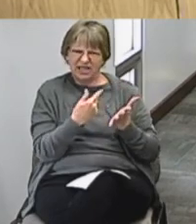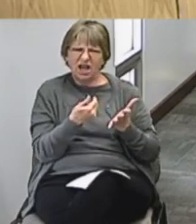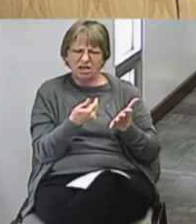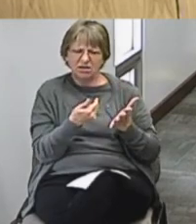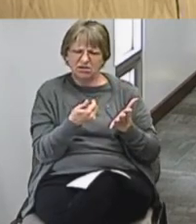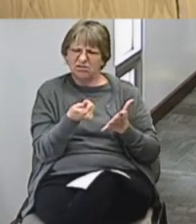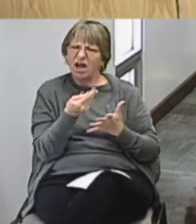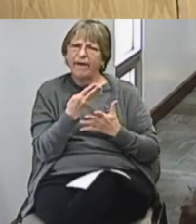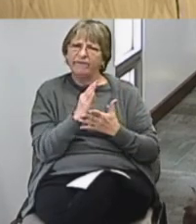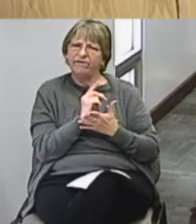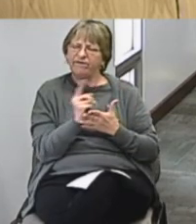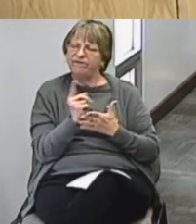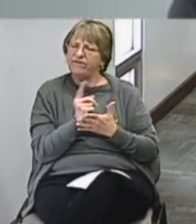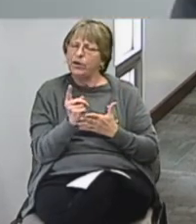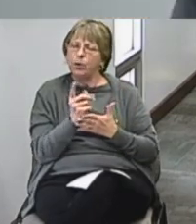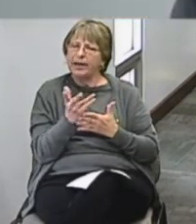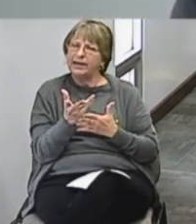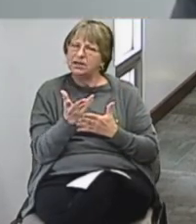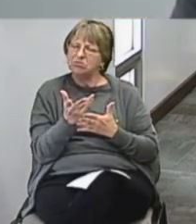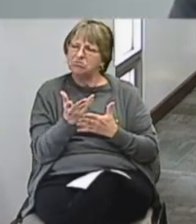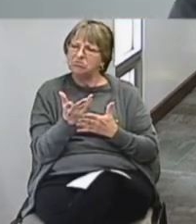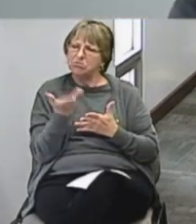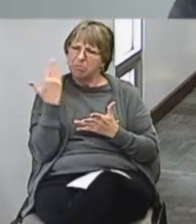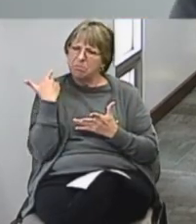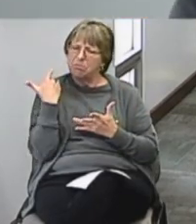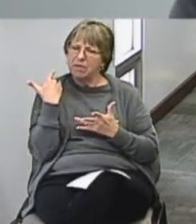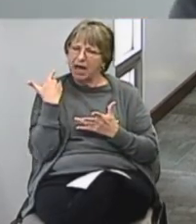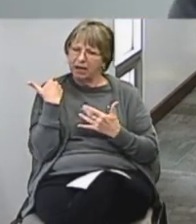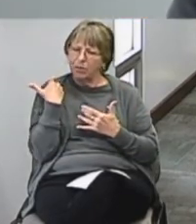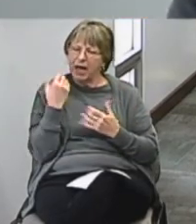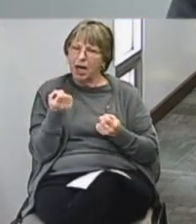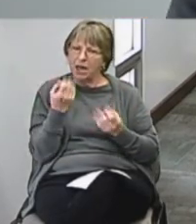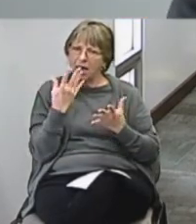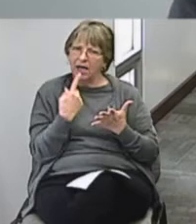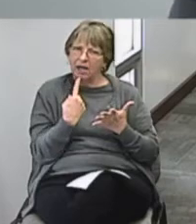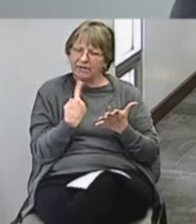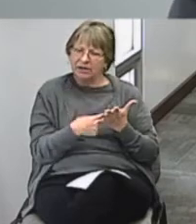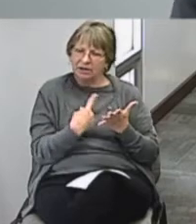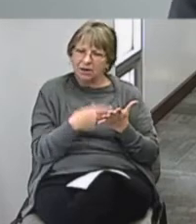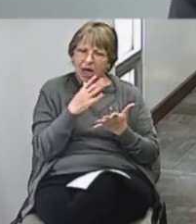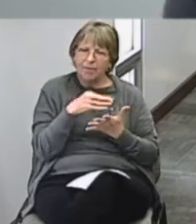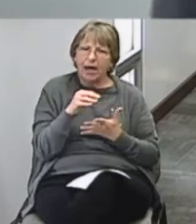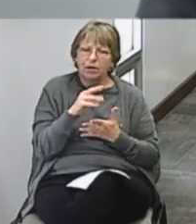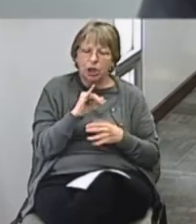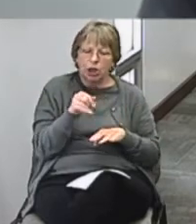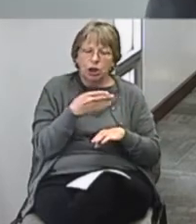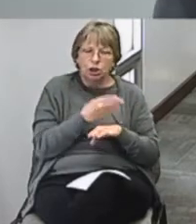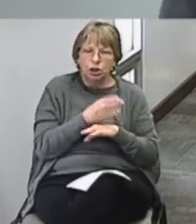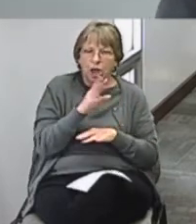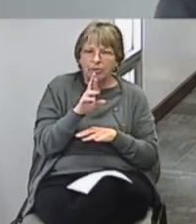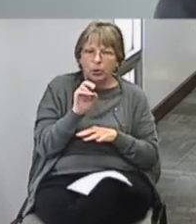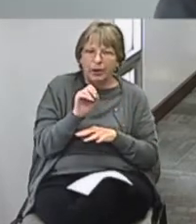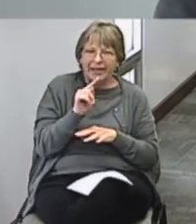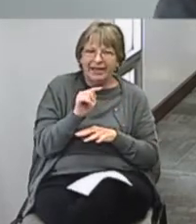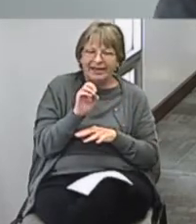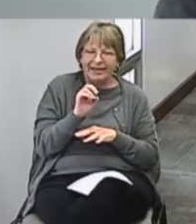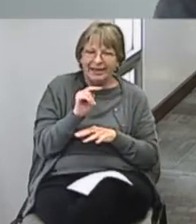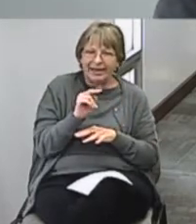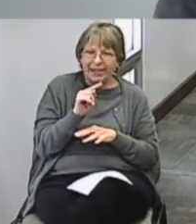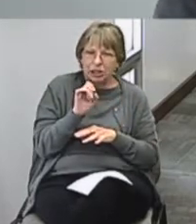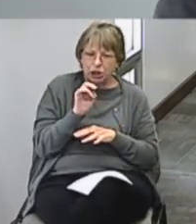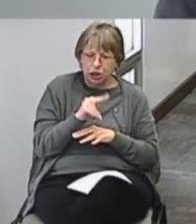ago. You recall, we had quite a bit of discussion on the issue of retention, job retention, and as it relates to this policy.